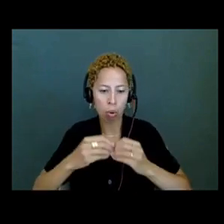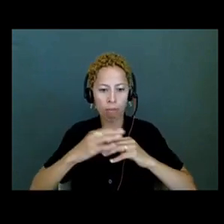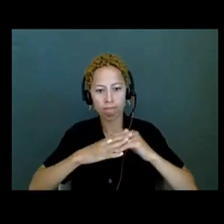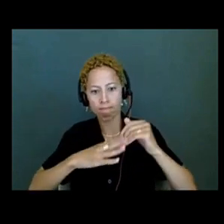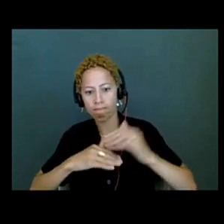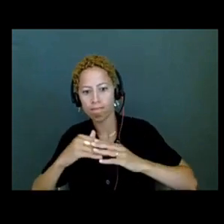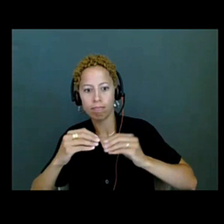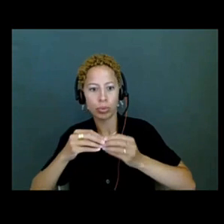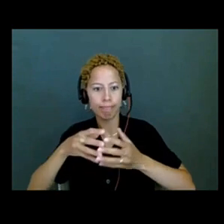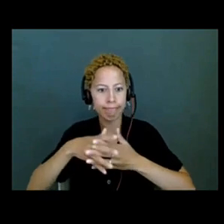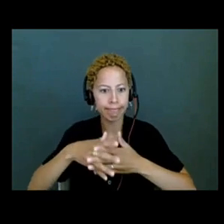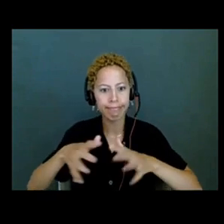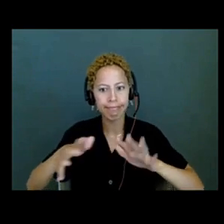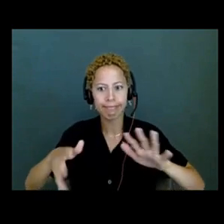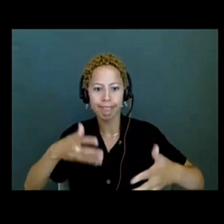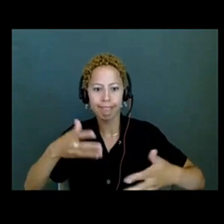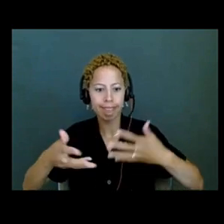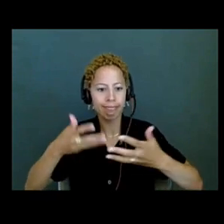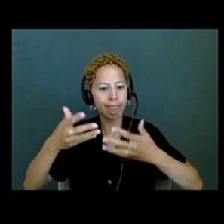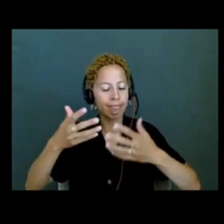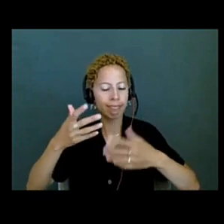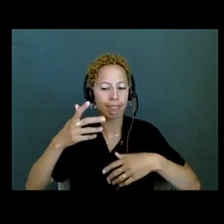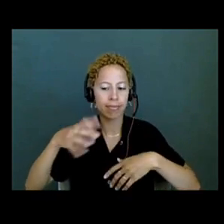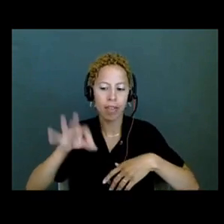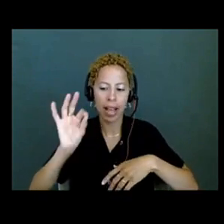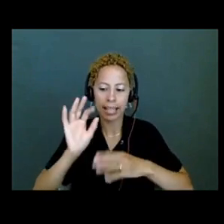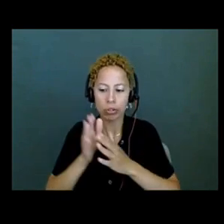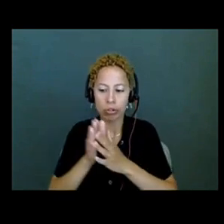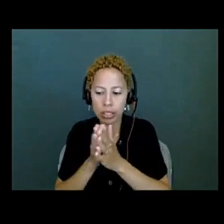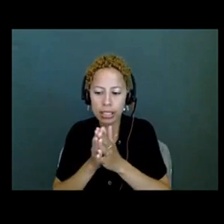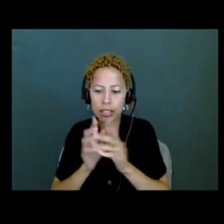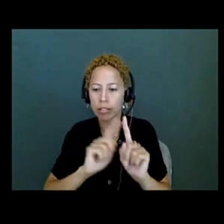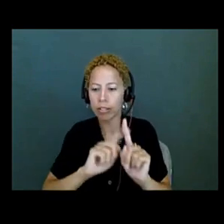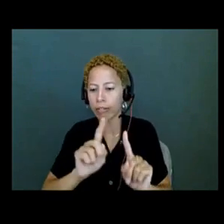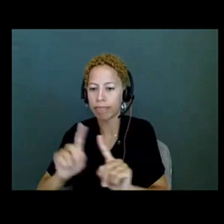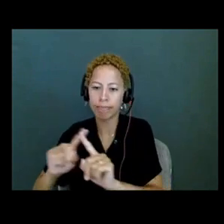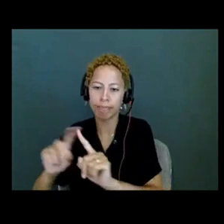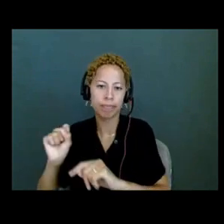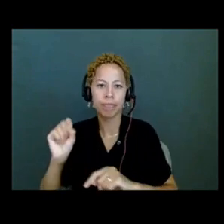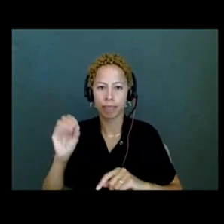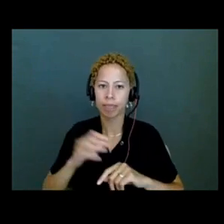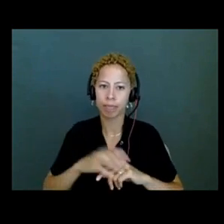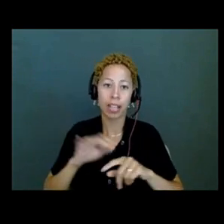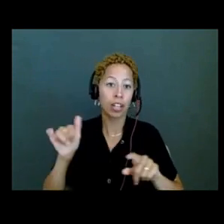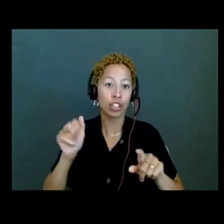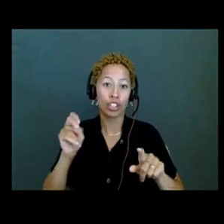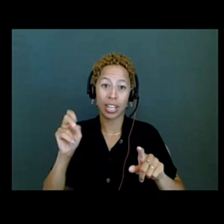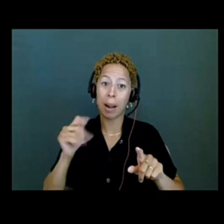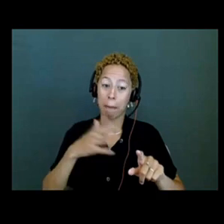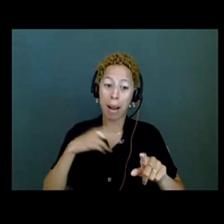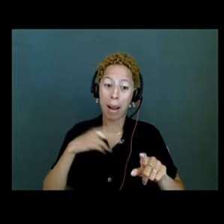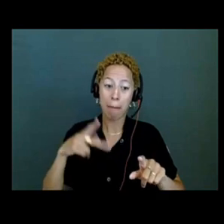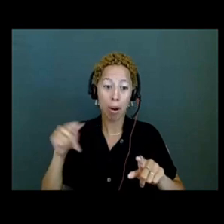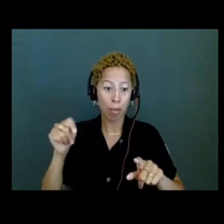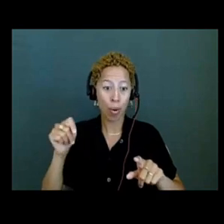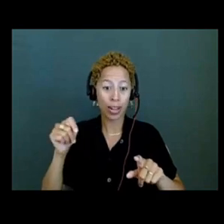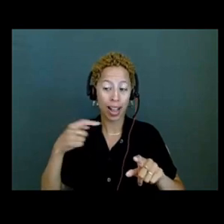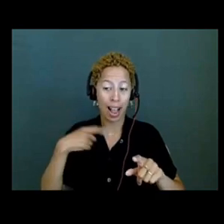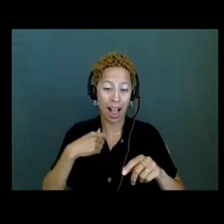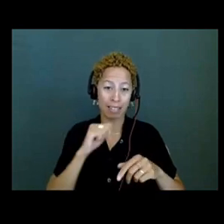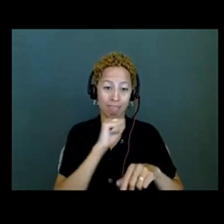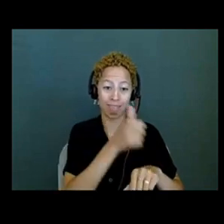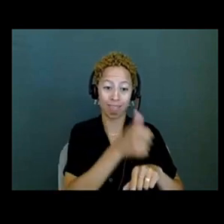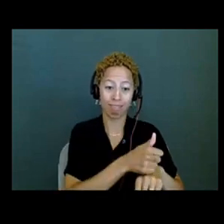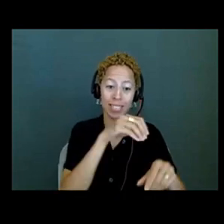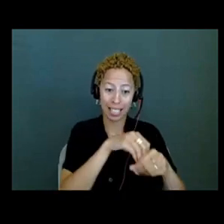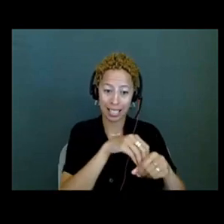comfortable with it and explore and find more interesting tools. And my PowerPoint for this, I built in there and